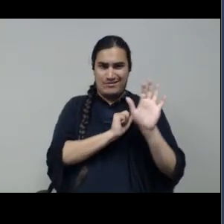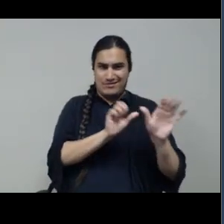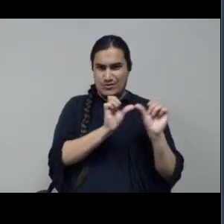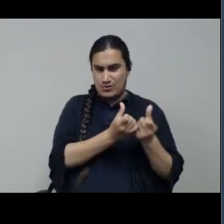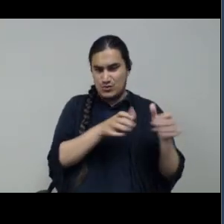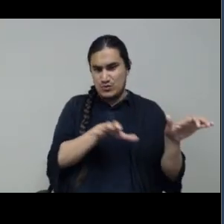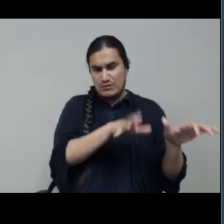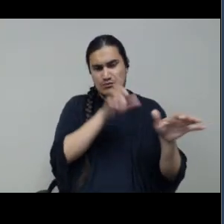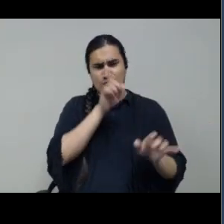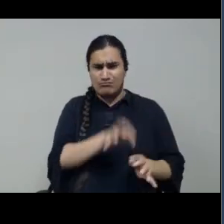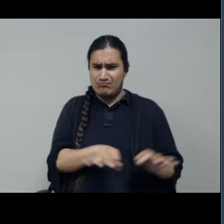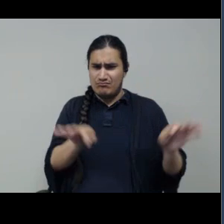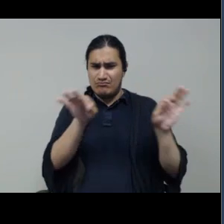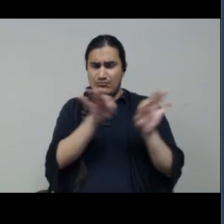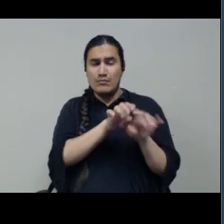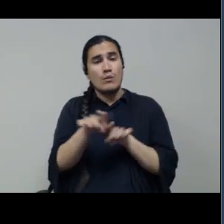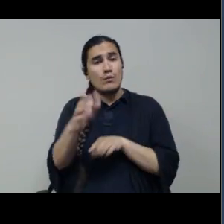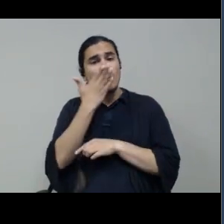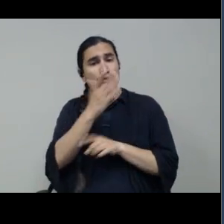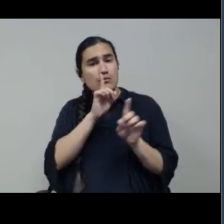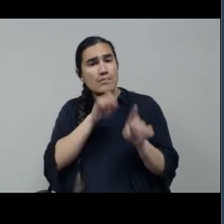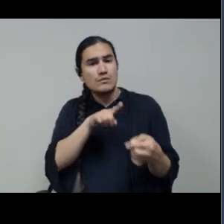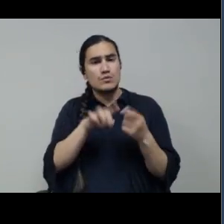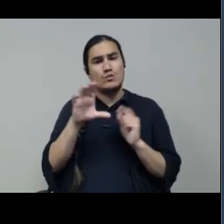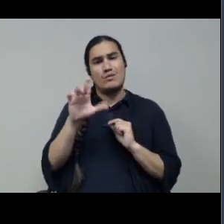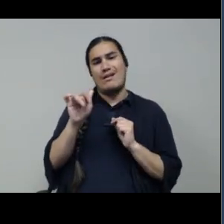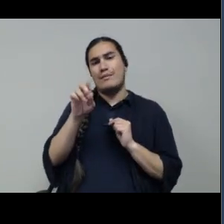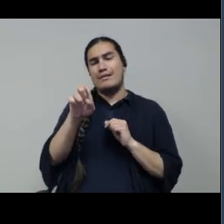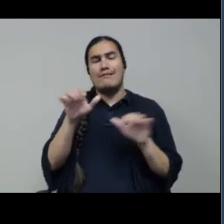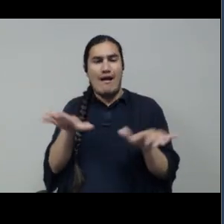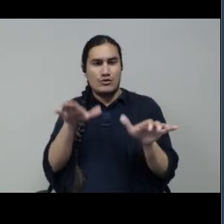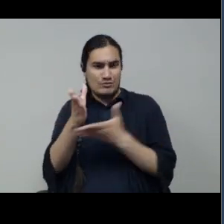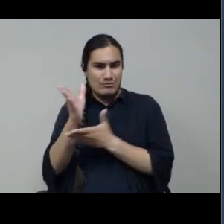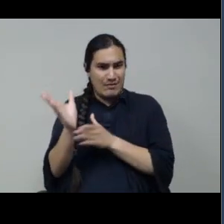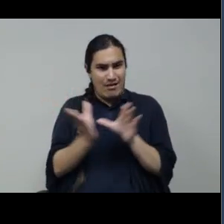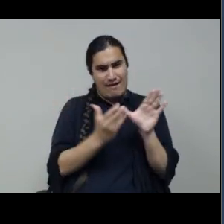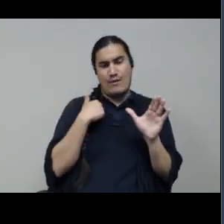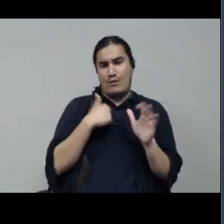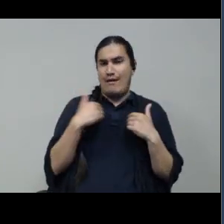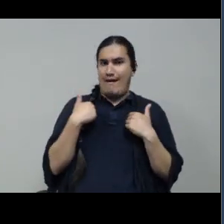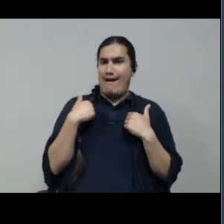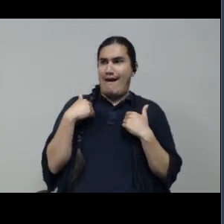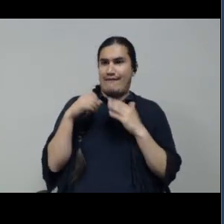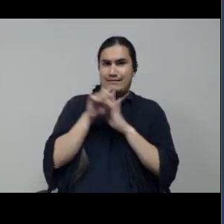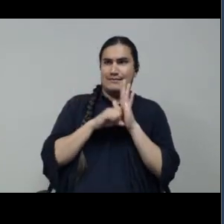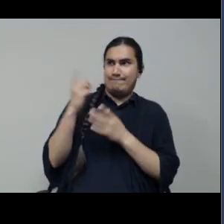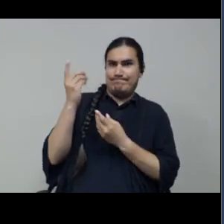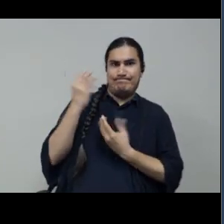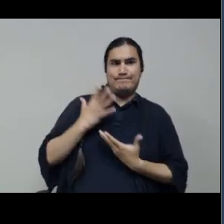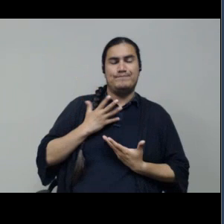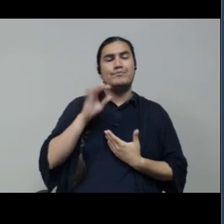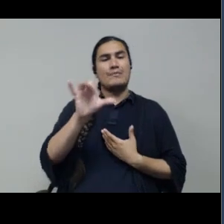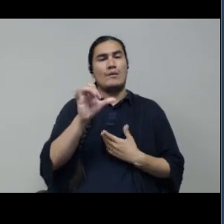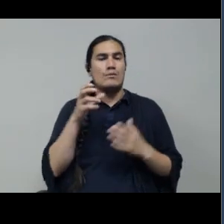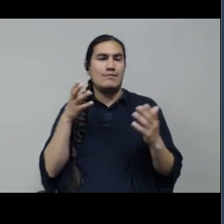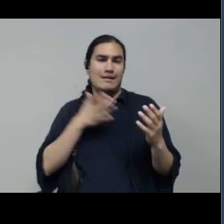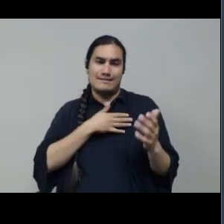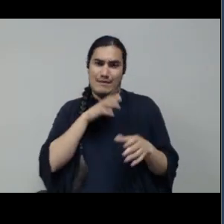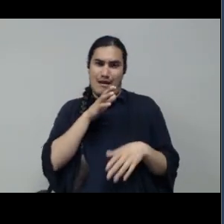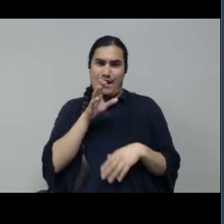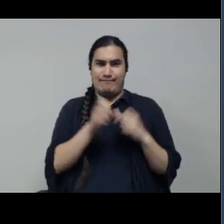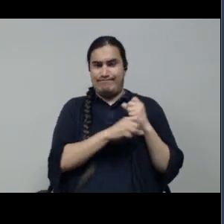and it's also a good response to the climate action plan and challenges that we have as a state. So that's my plug for that agency. Now I'm going to talk a little